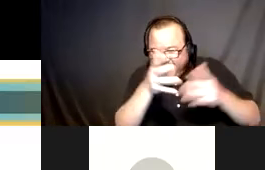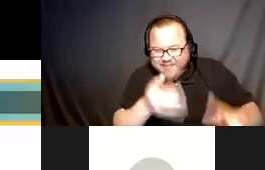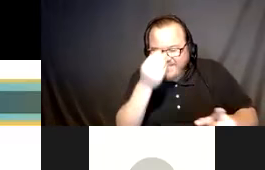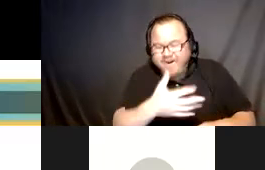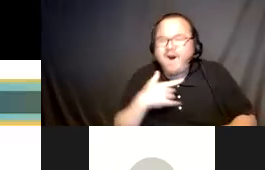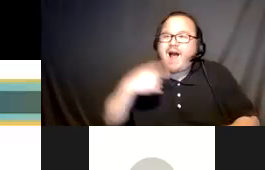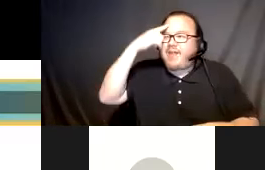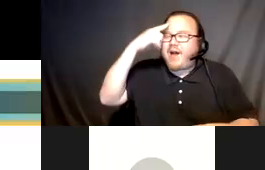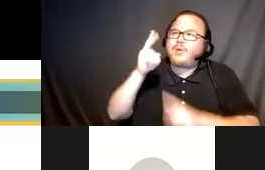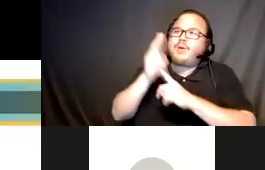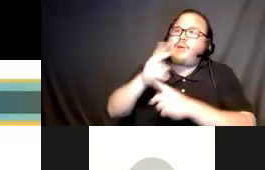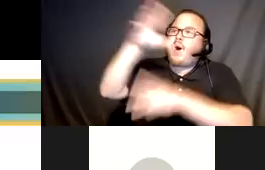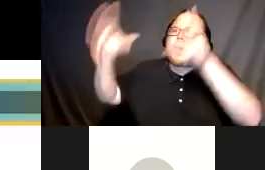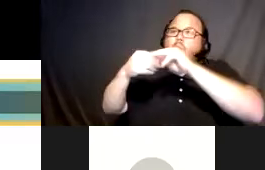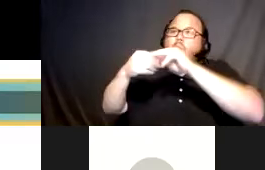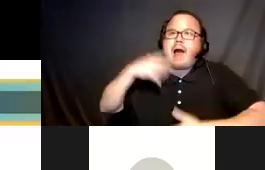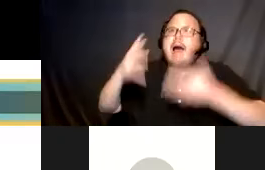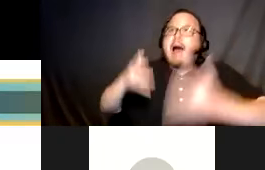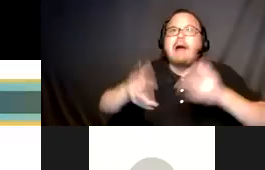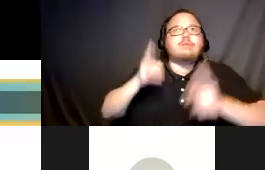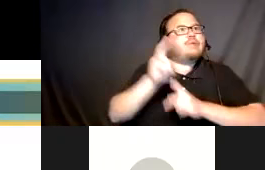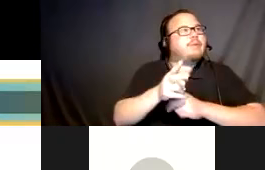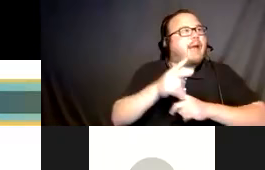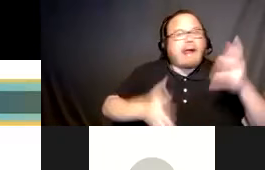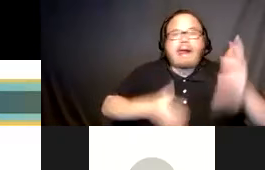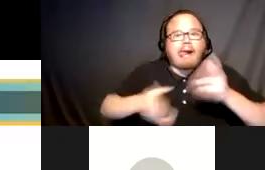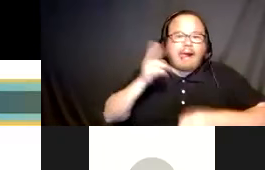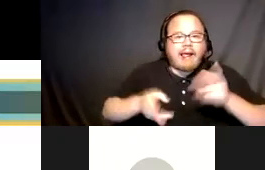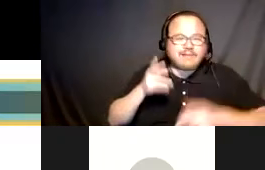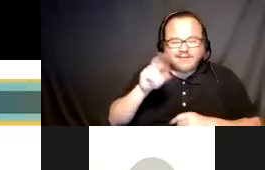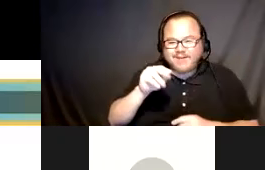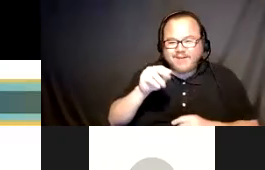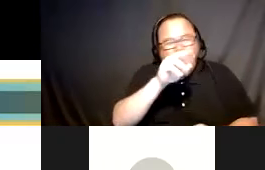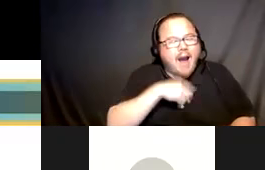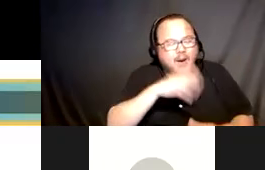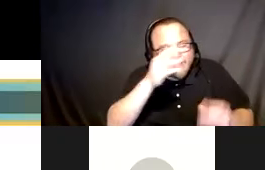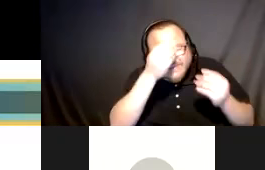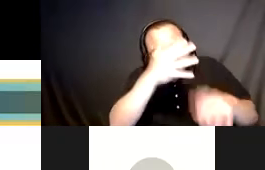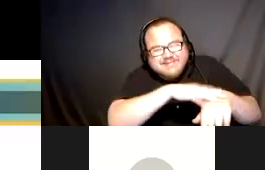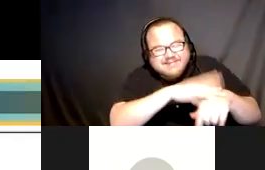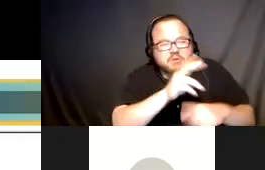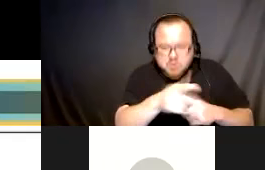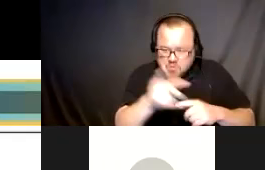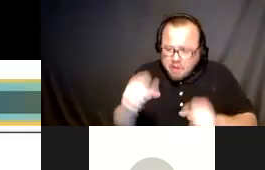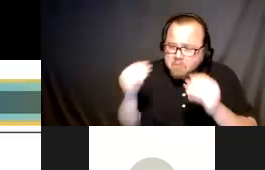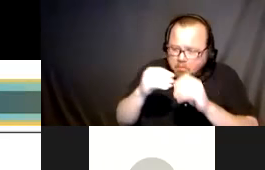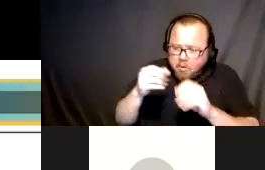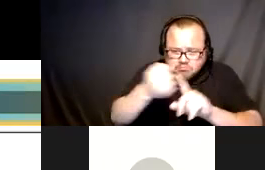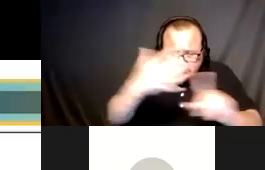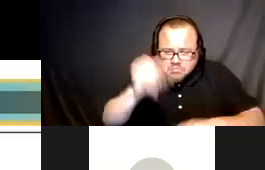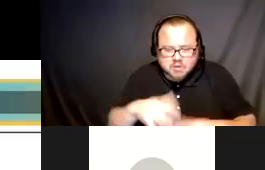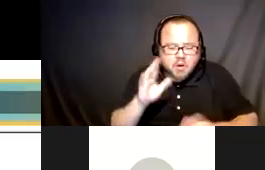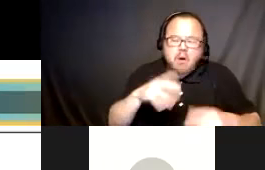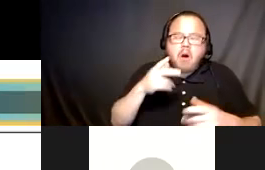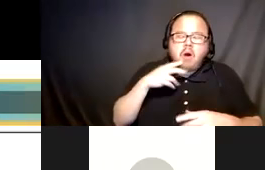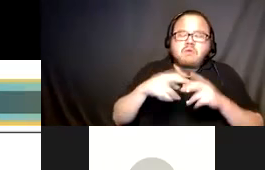2 minutes total, so you didn't tell me exactly how long I had. So, but that's okay. You want to share a little more? It's okay. We can go into NAMI on campus